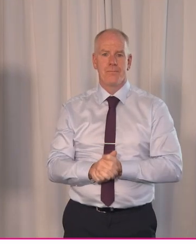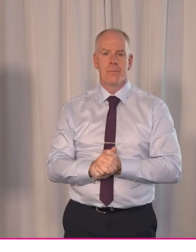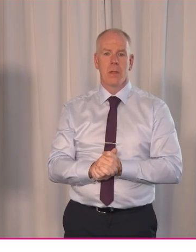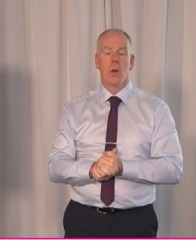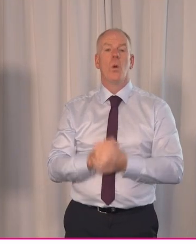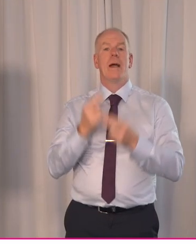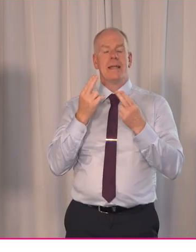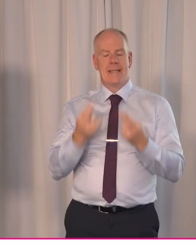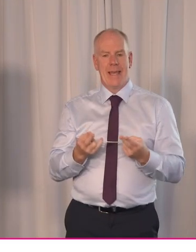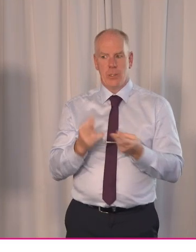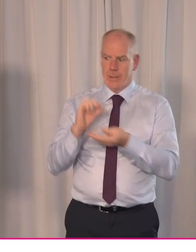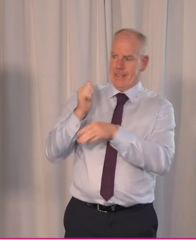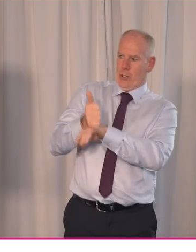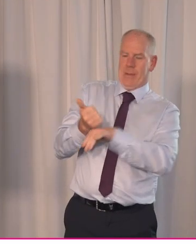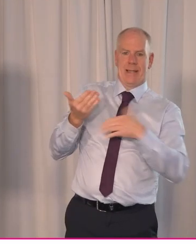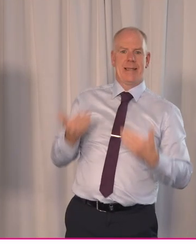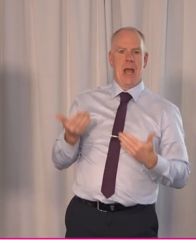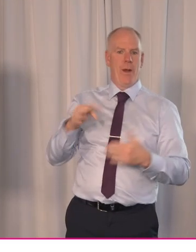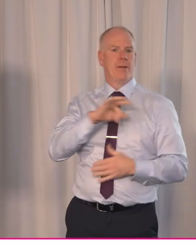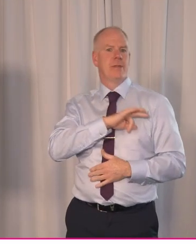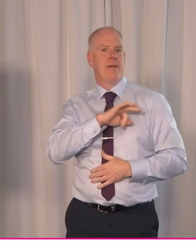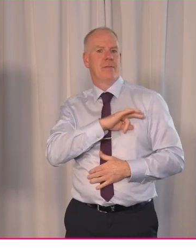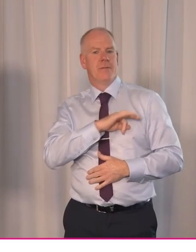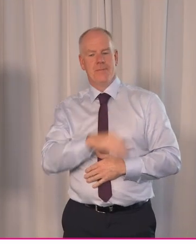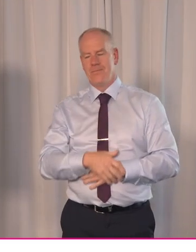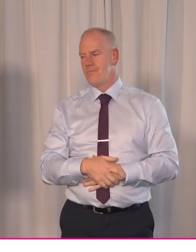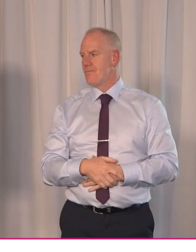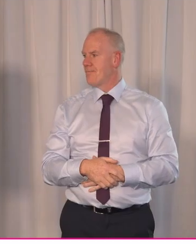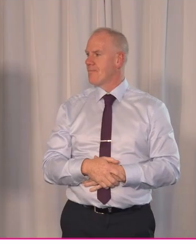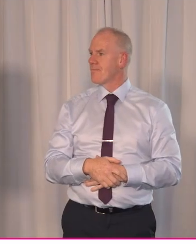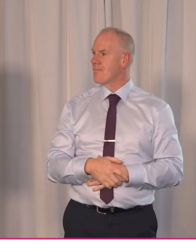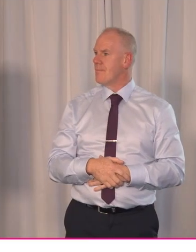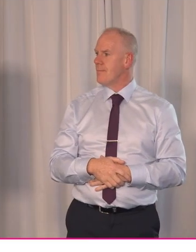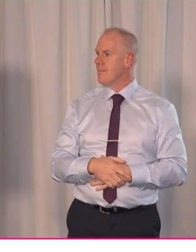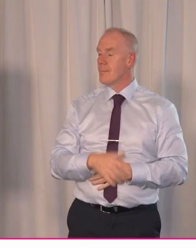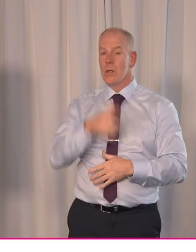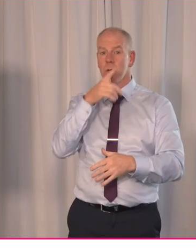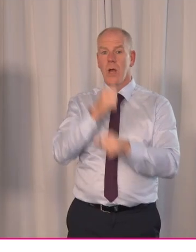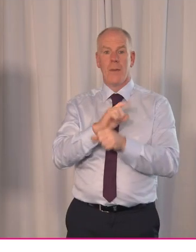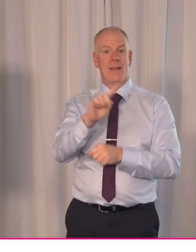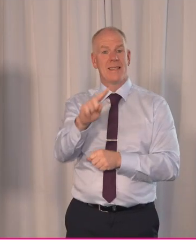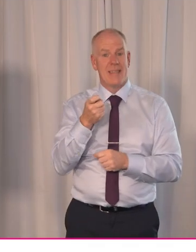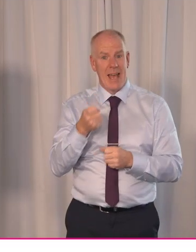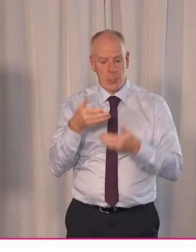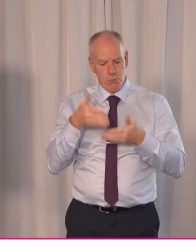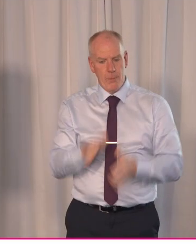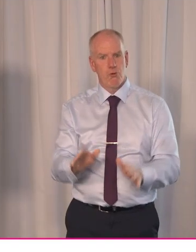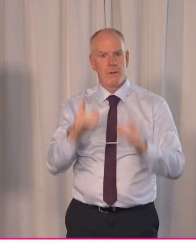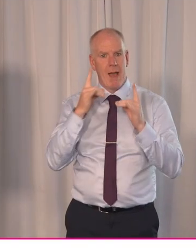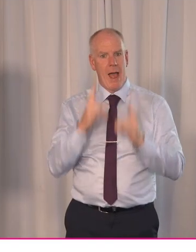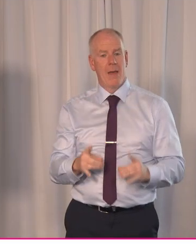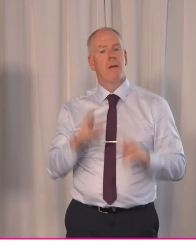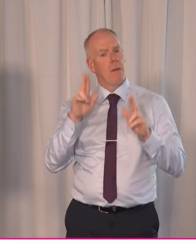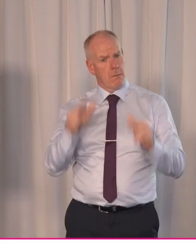need to create these platforms. Talking about sex and reproductive health can be